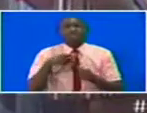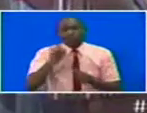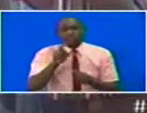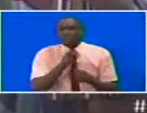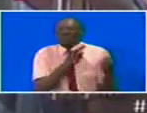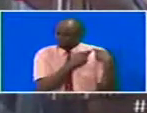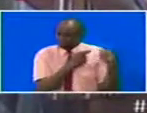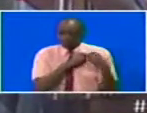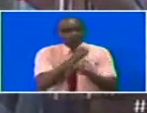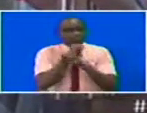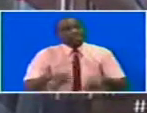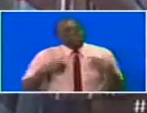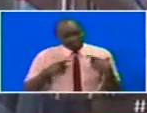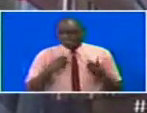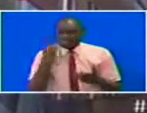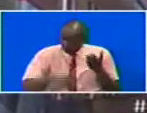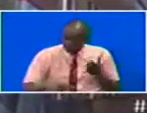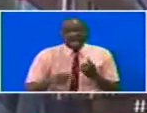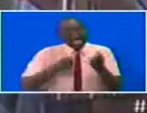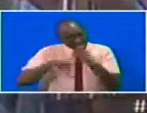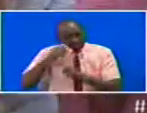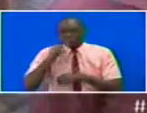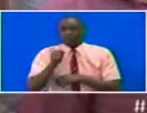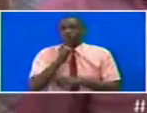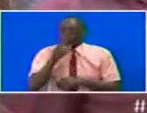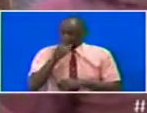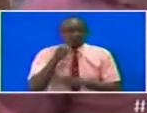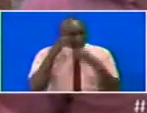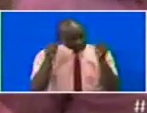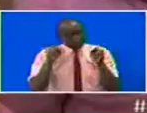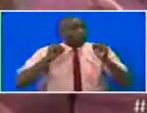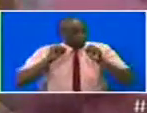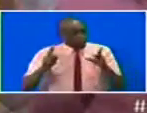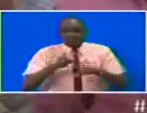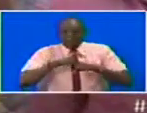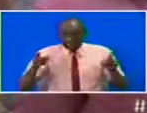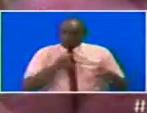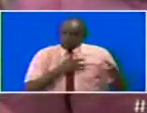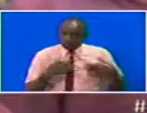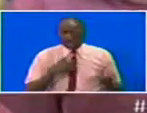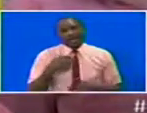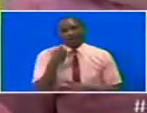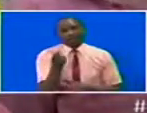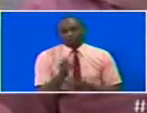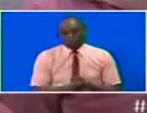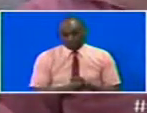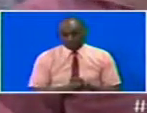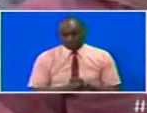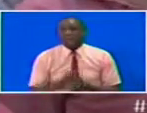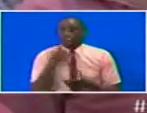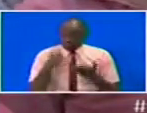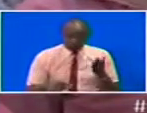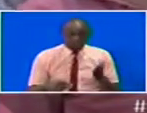So he says that he does not oppose the move, but he's just raising a concern that the government should be careful